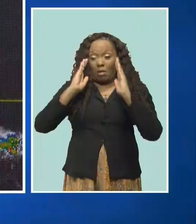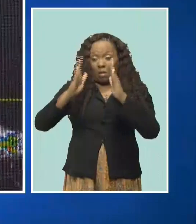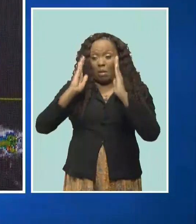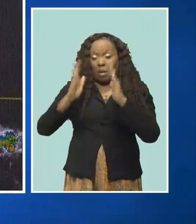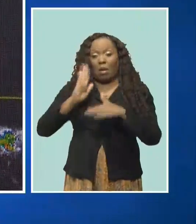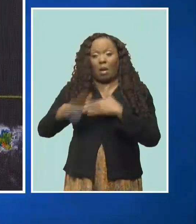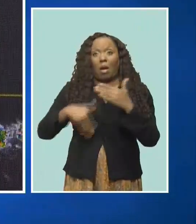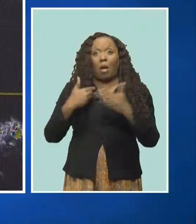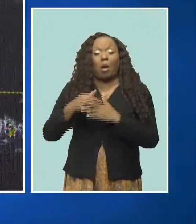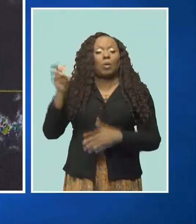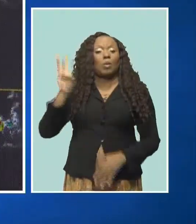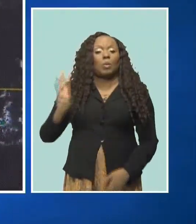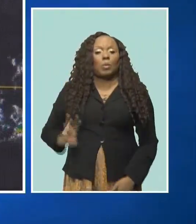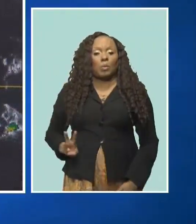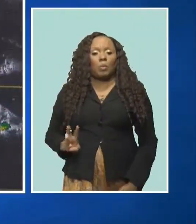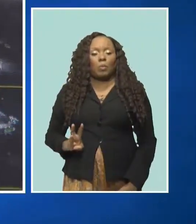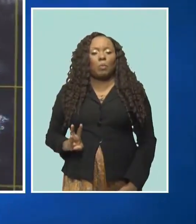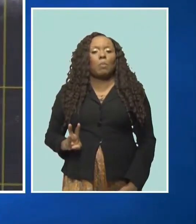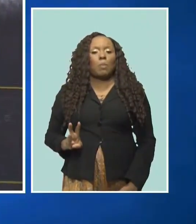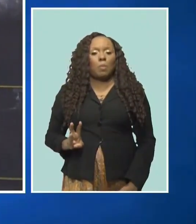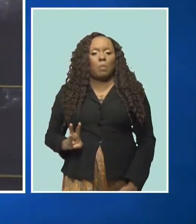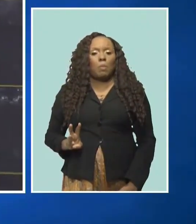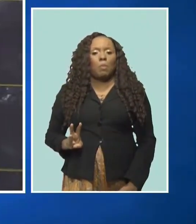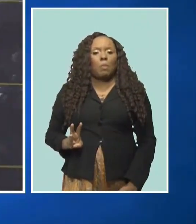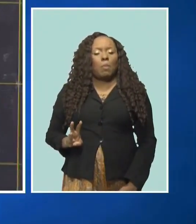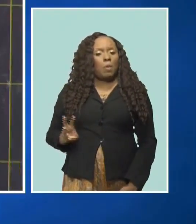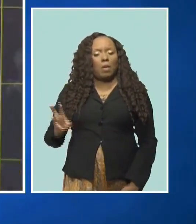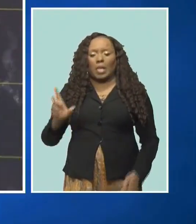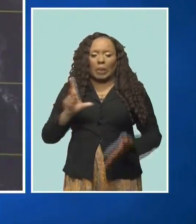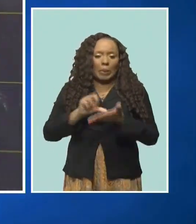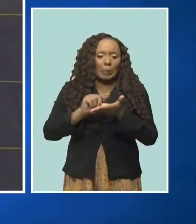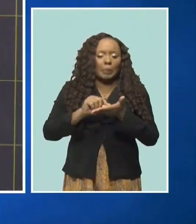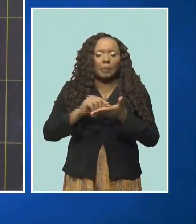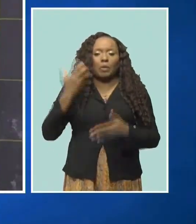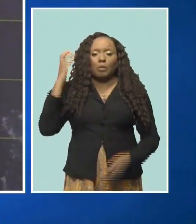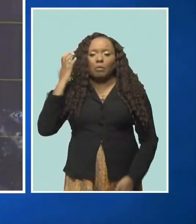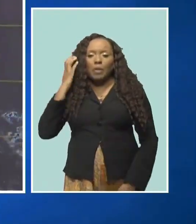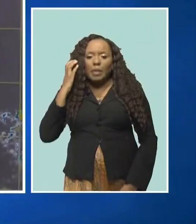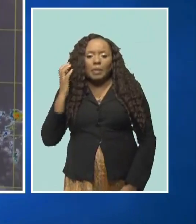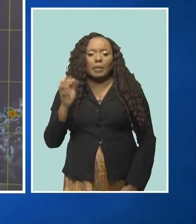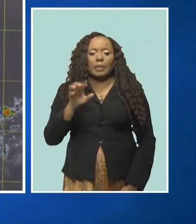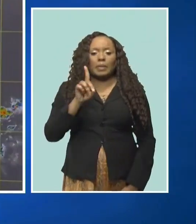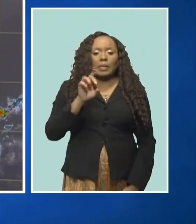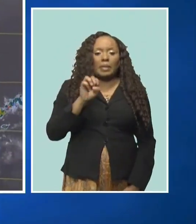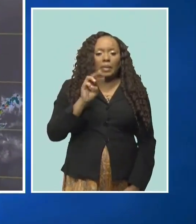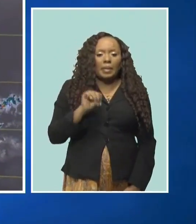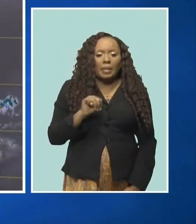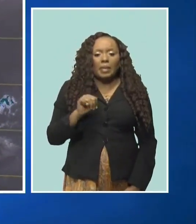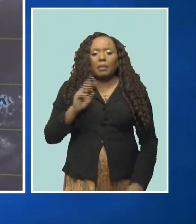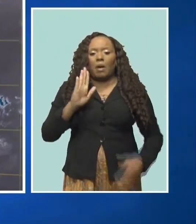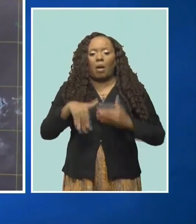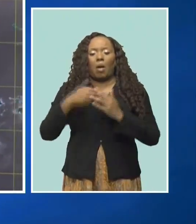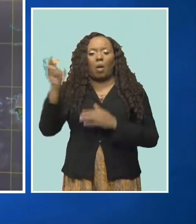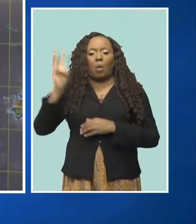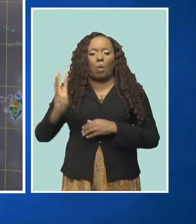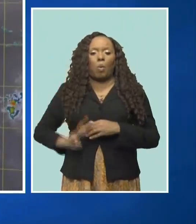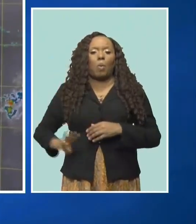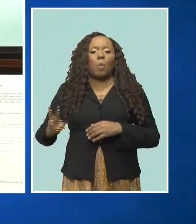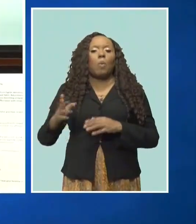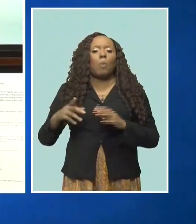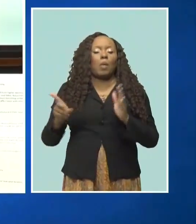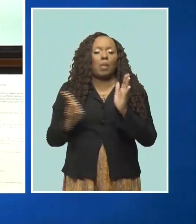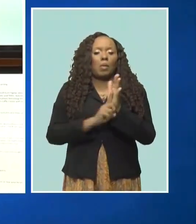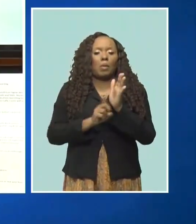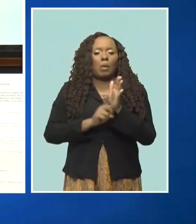all weather stations and the Department of Emergency Management to be aware of all weather alerts. Rachel